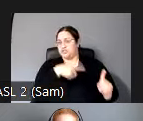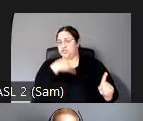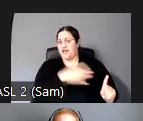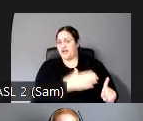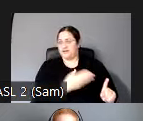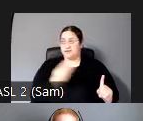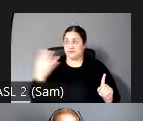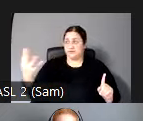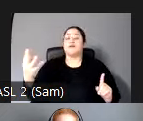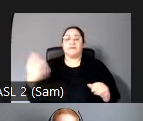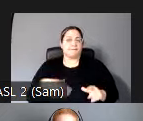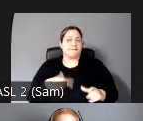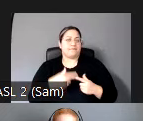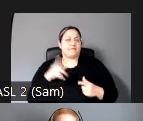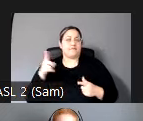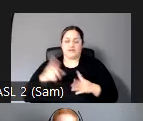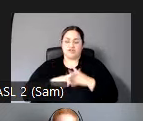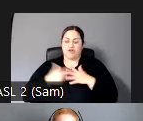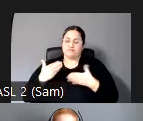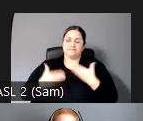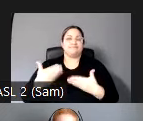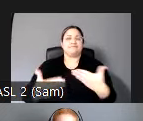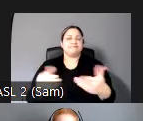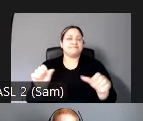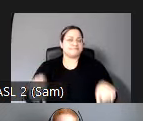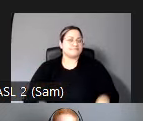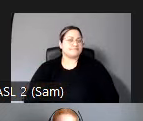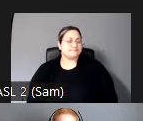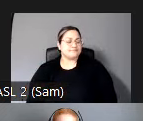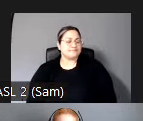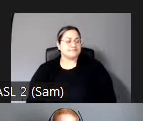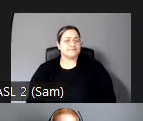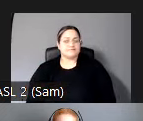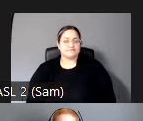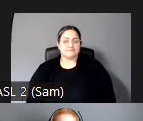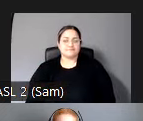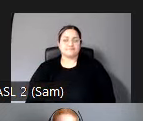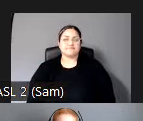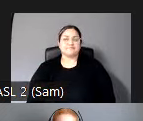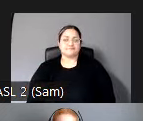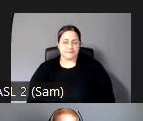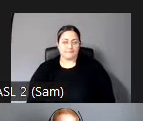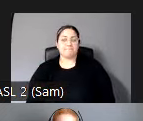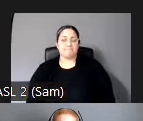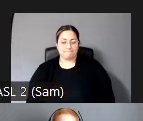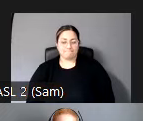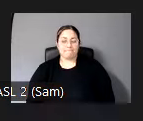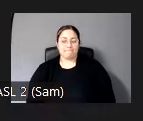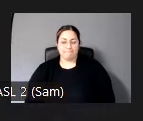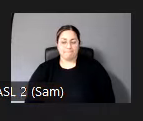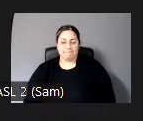early conversation out and can help to support the actual diagnosis. So that's